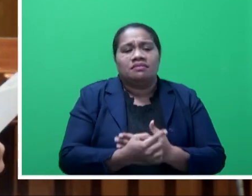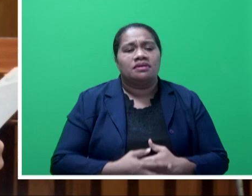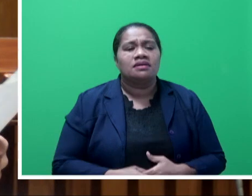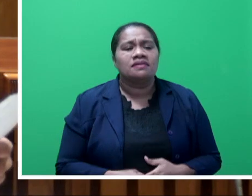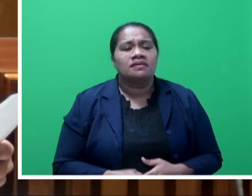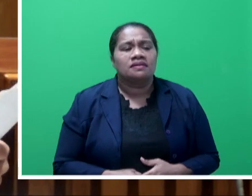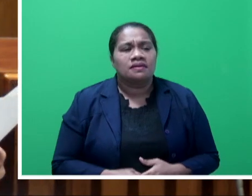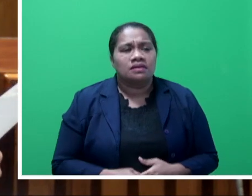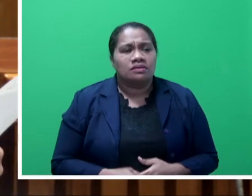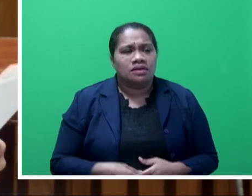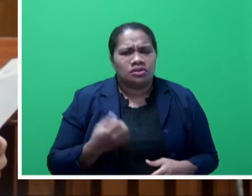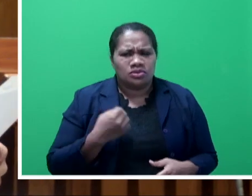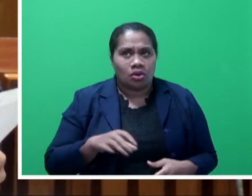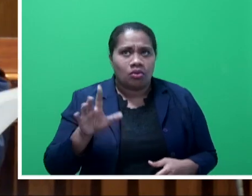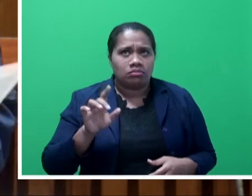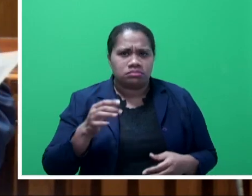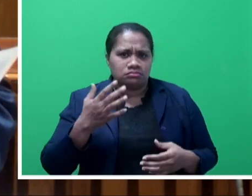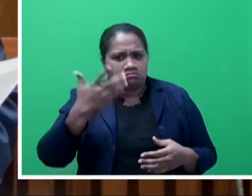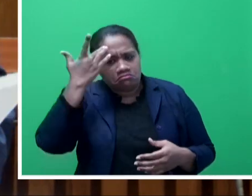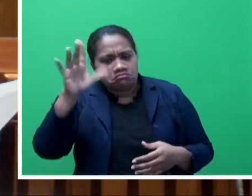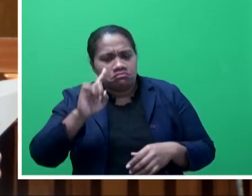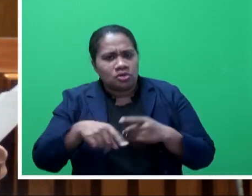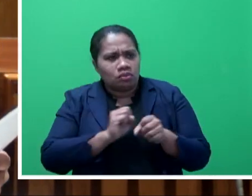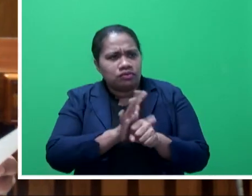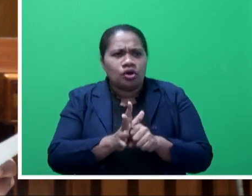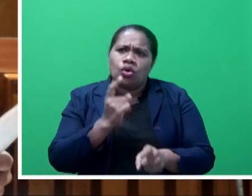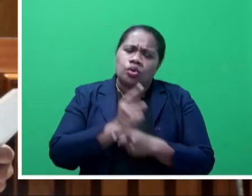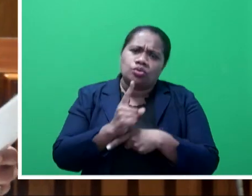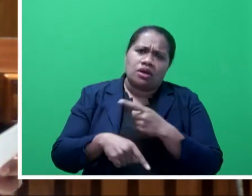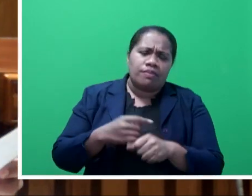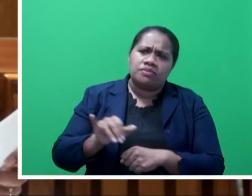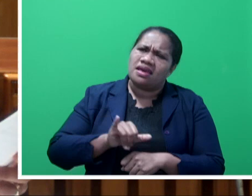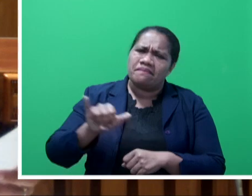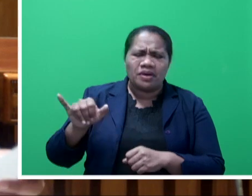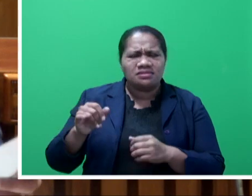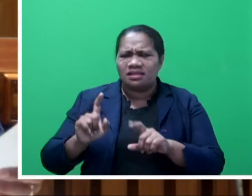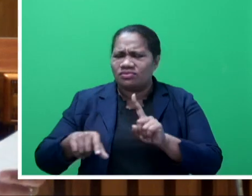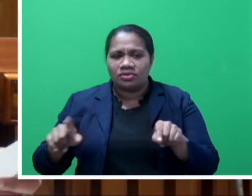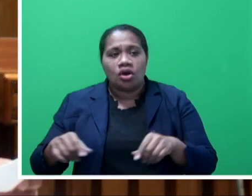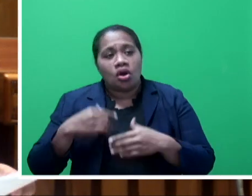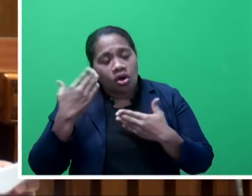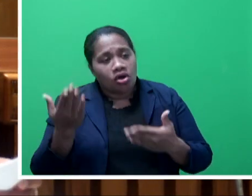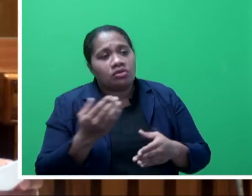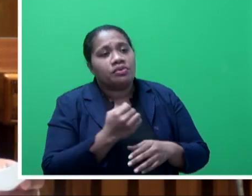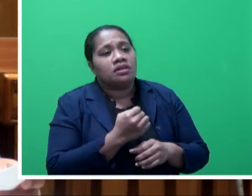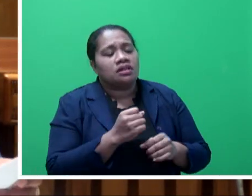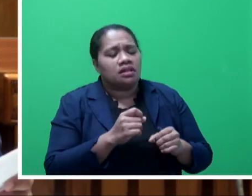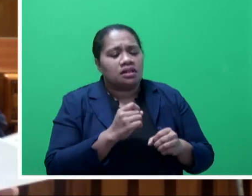when nobody heard about the pandemic, when we're talking about the Airbuses and various other things, Honourable Govok always used to go on about